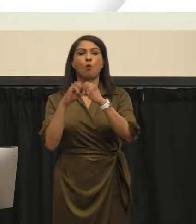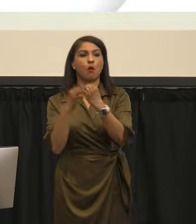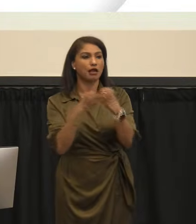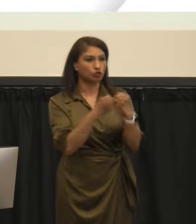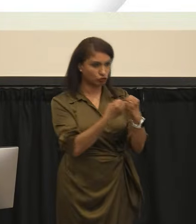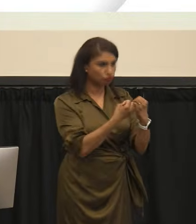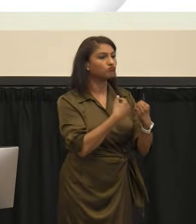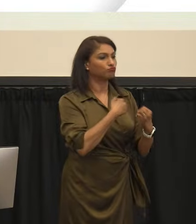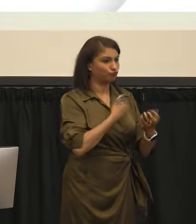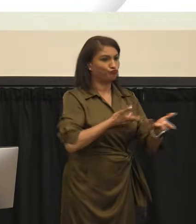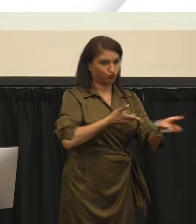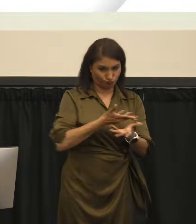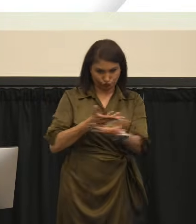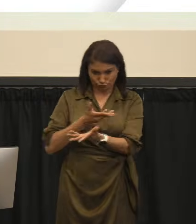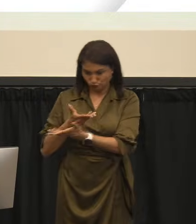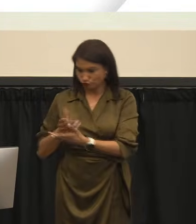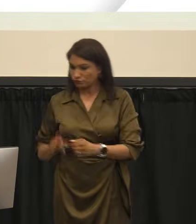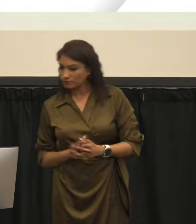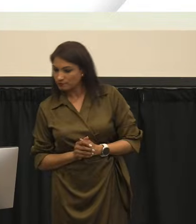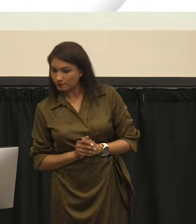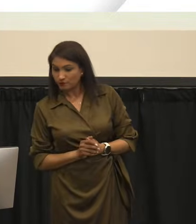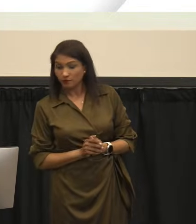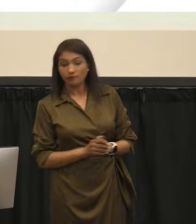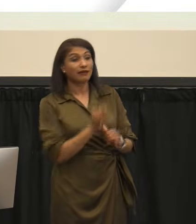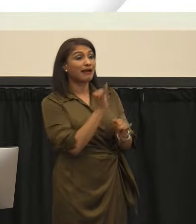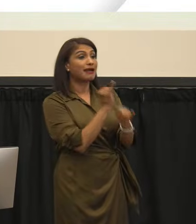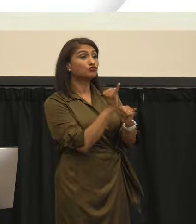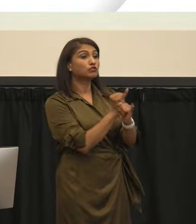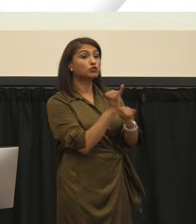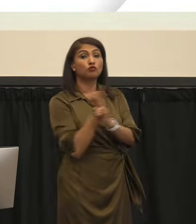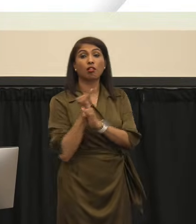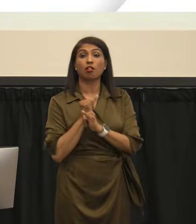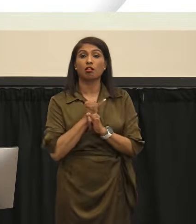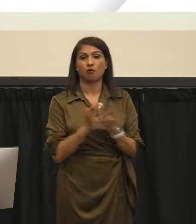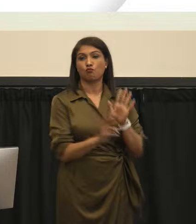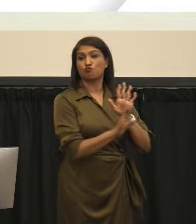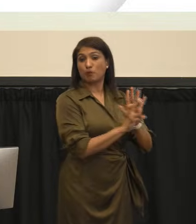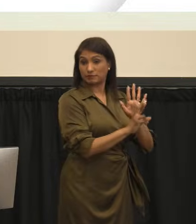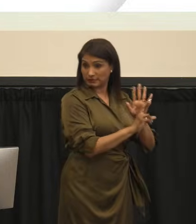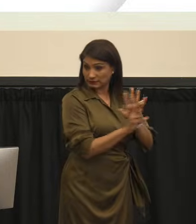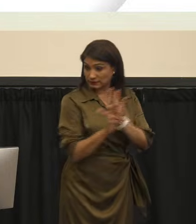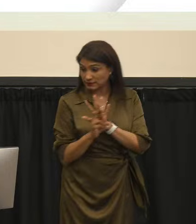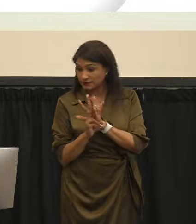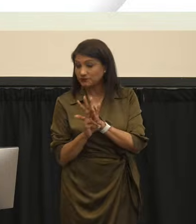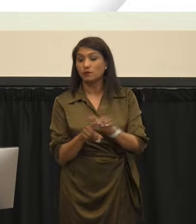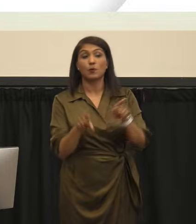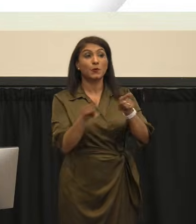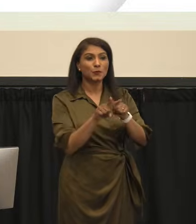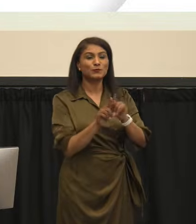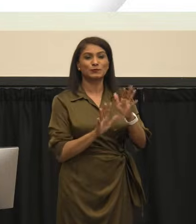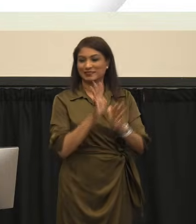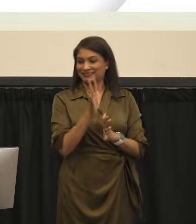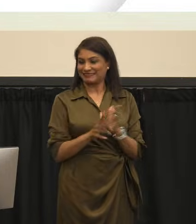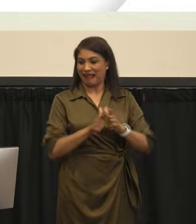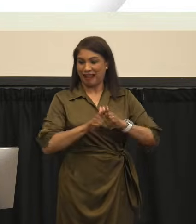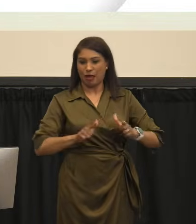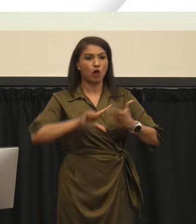relationship with their deaf children, deaf organizations I've also interviewed, different